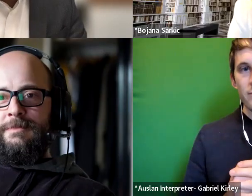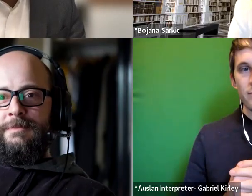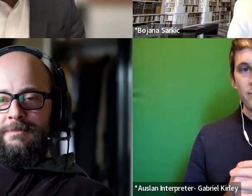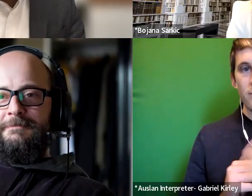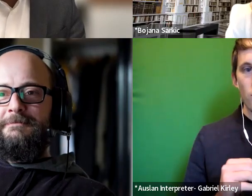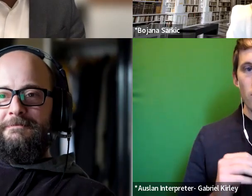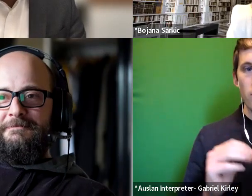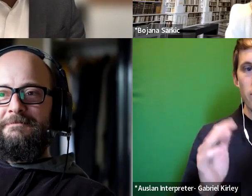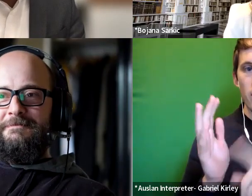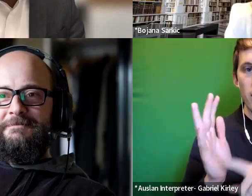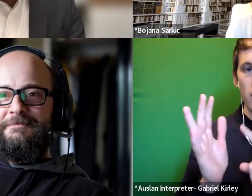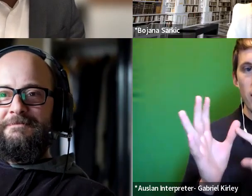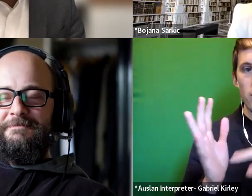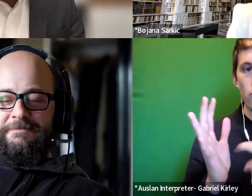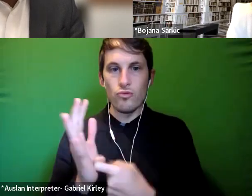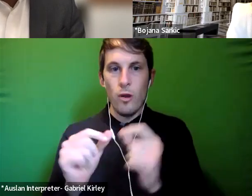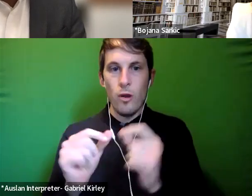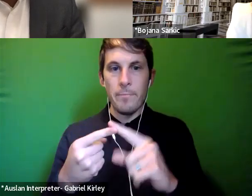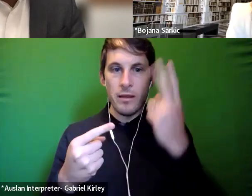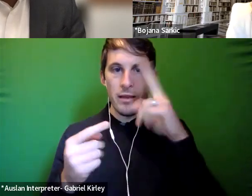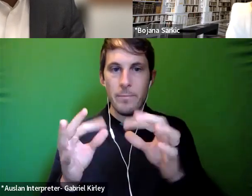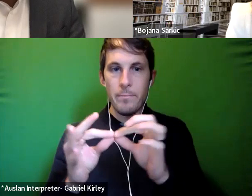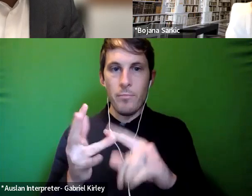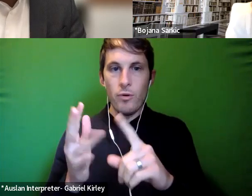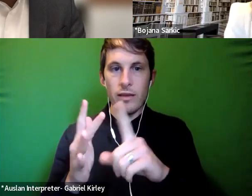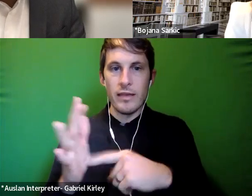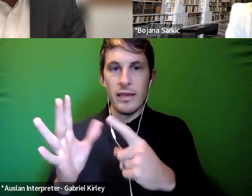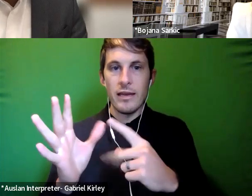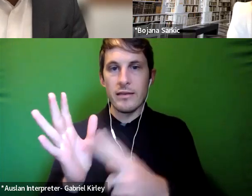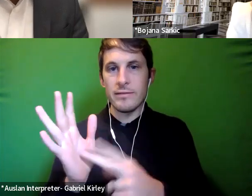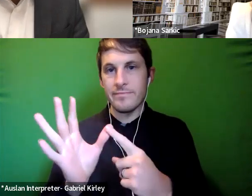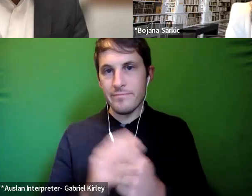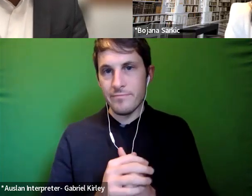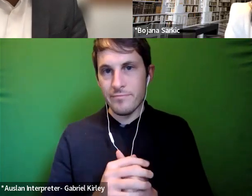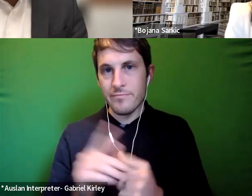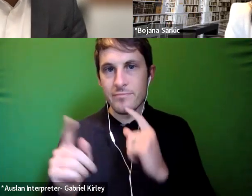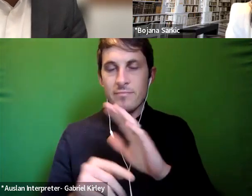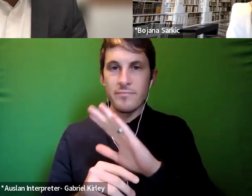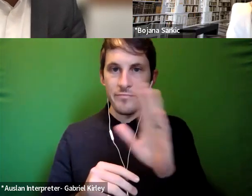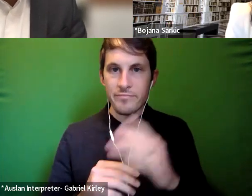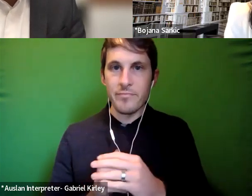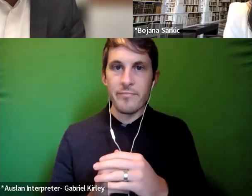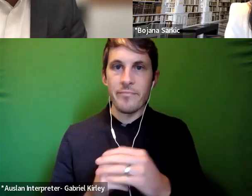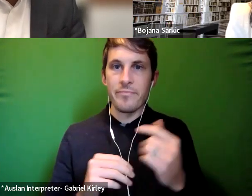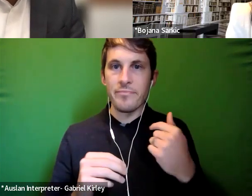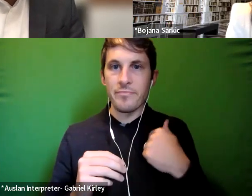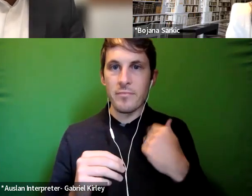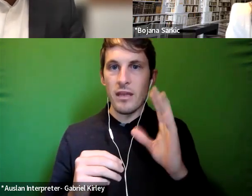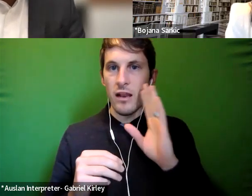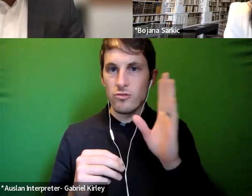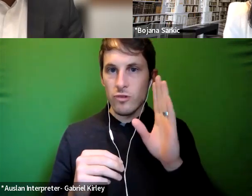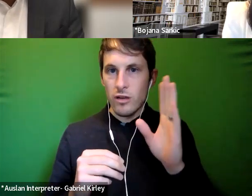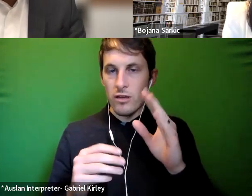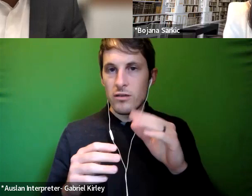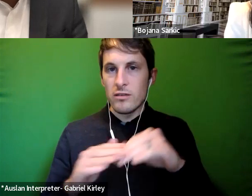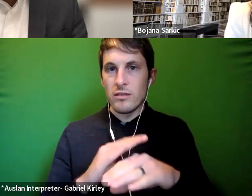Trobe, welcome Boyana. Thank you very much. Hi, everyone. My name is Boyana Sharkic. I'm a lecturer